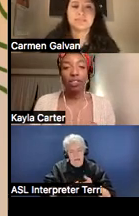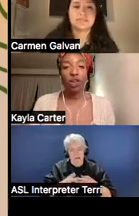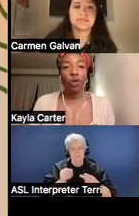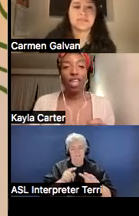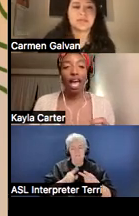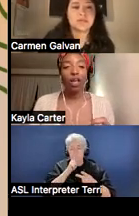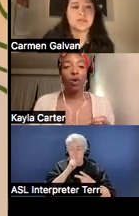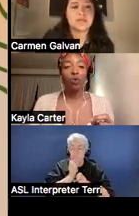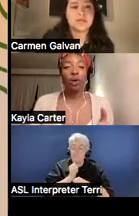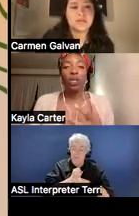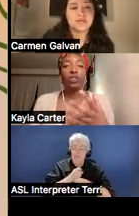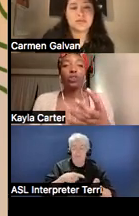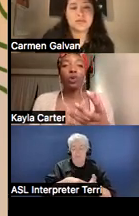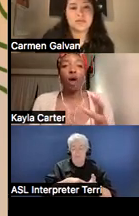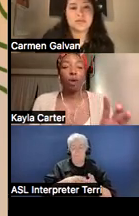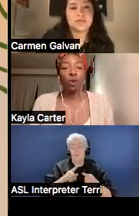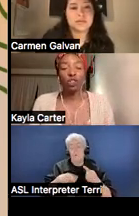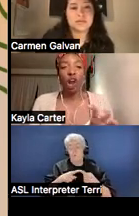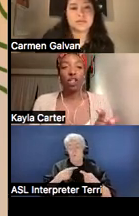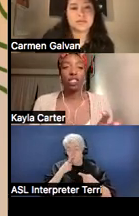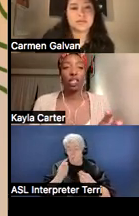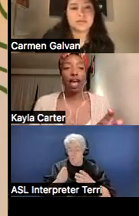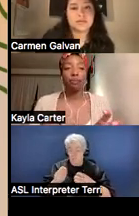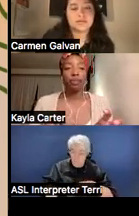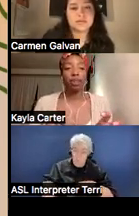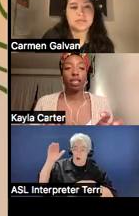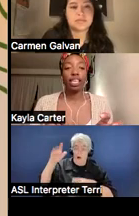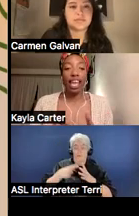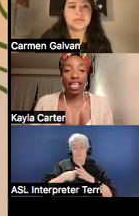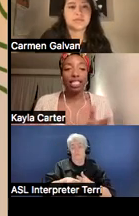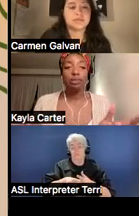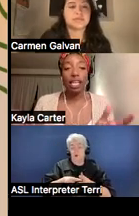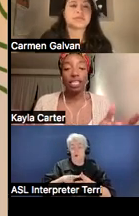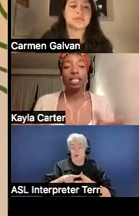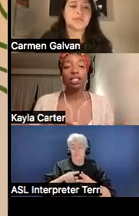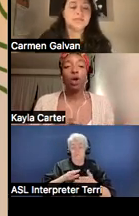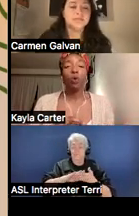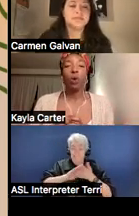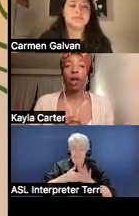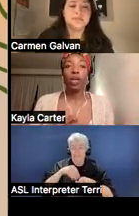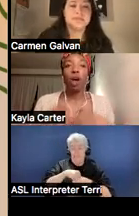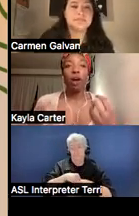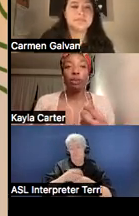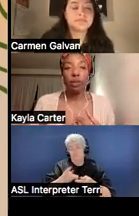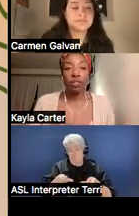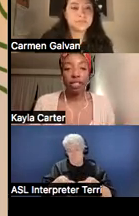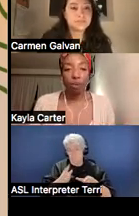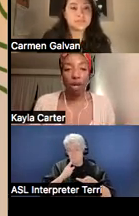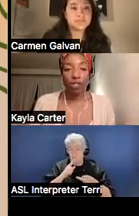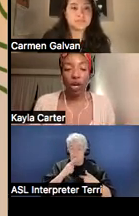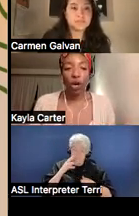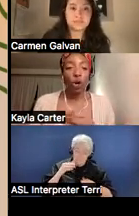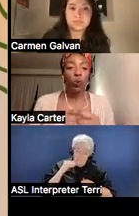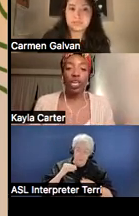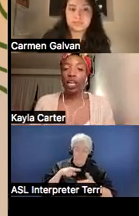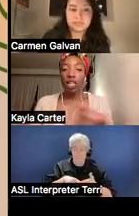makes it so that when we do grow up and we start getting into spaces where we are experiencing that